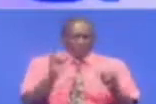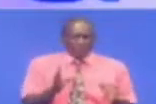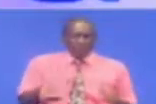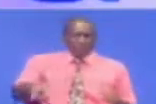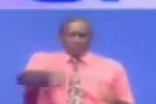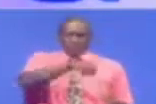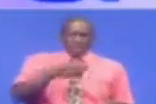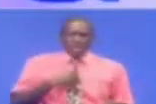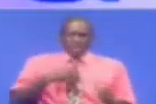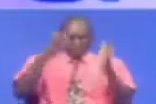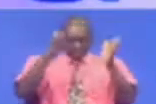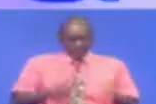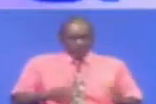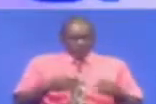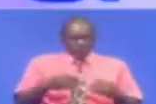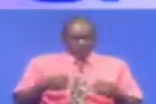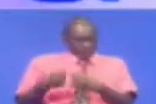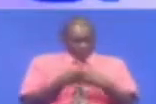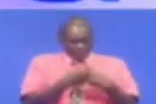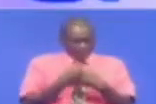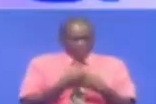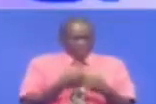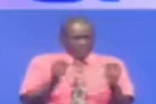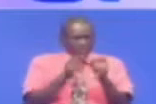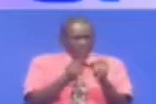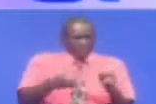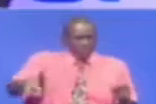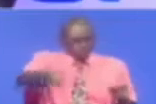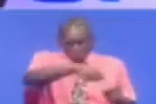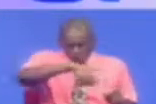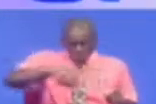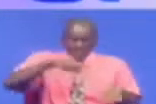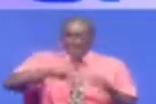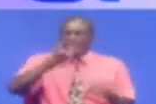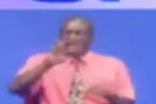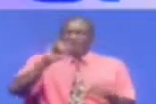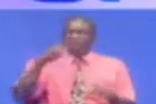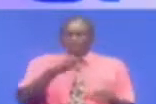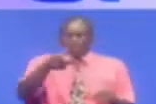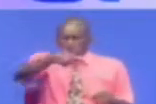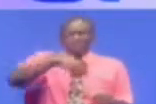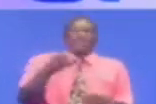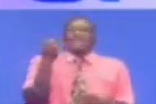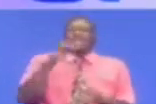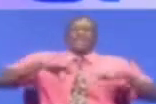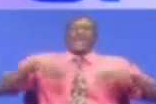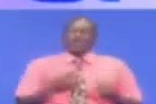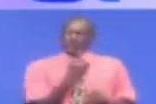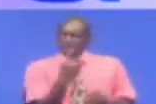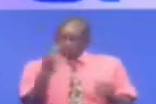had personal pains, we at Nation Media Group understand how deep everyone has had to